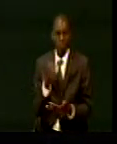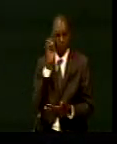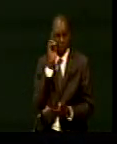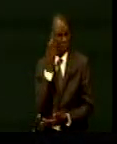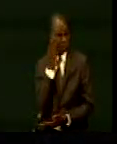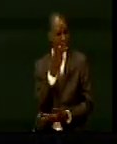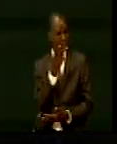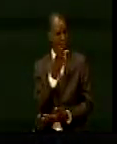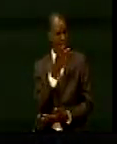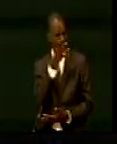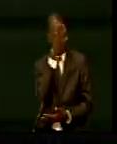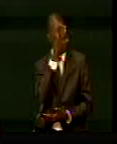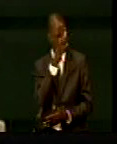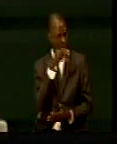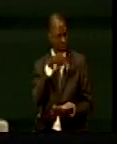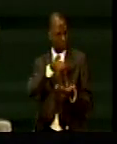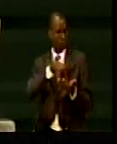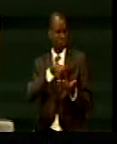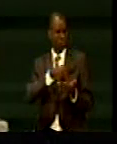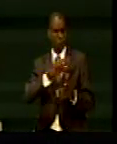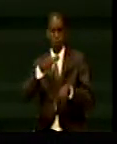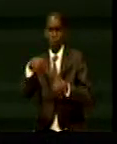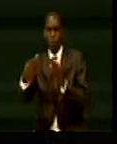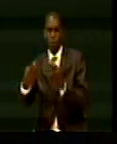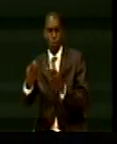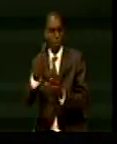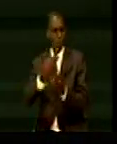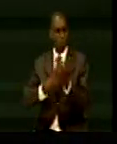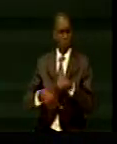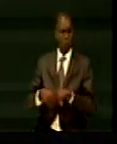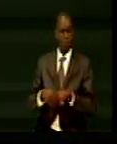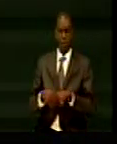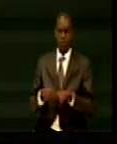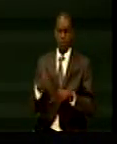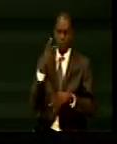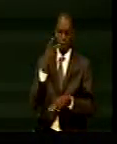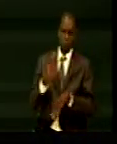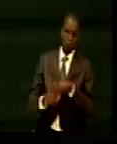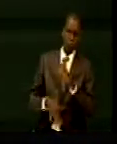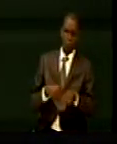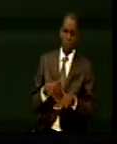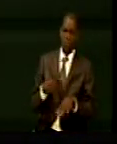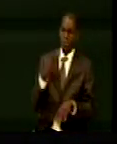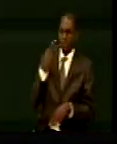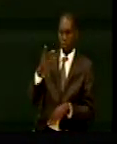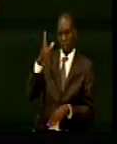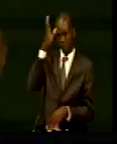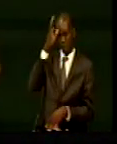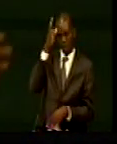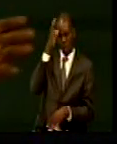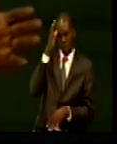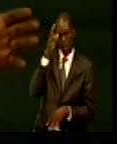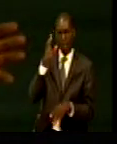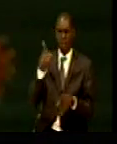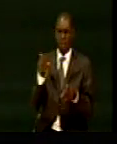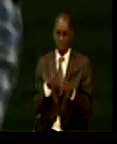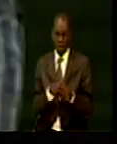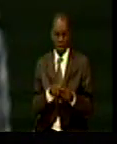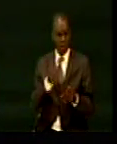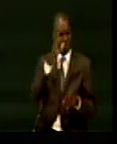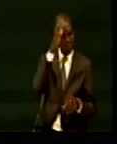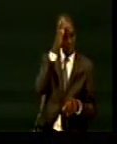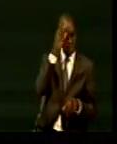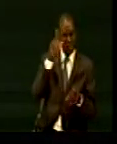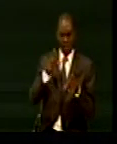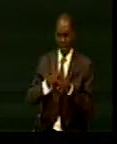and go and come and then walk. And as he saw his father, like son, I